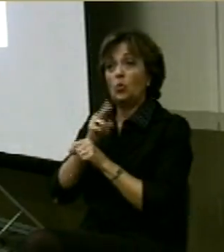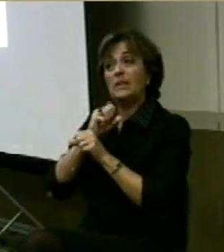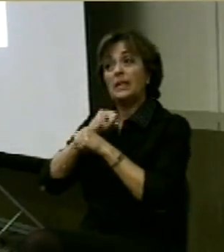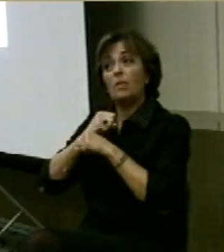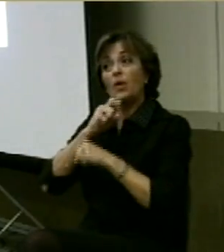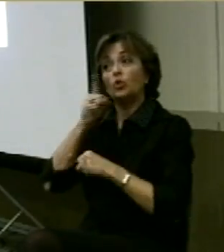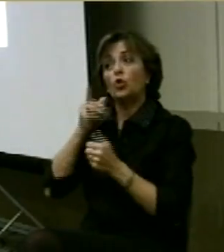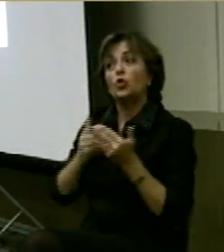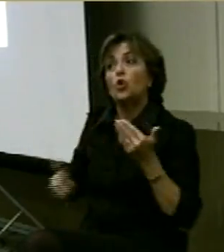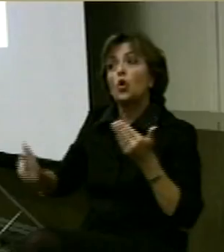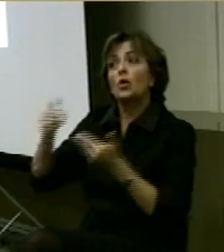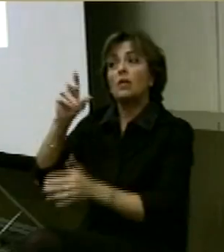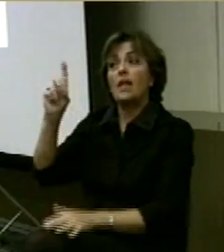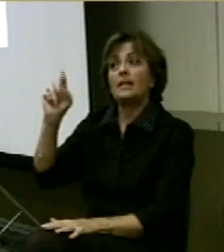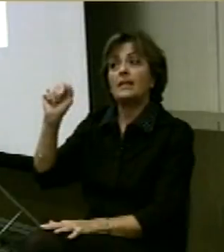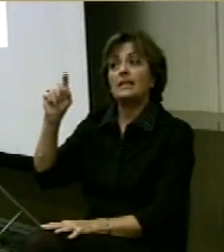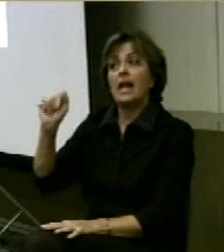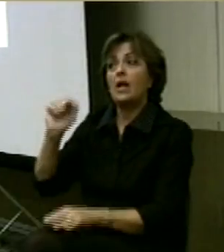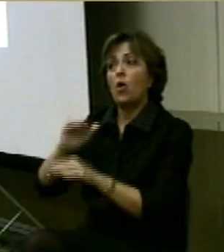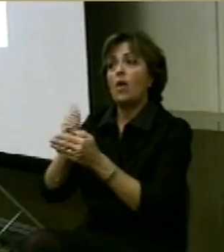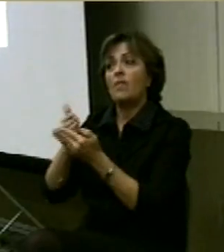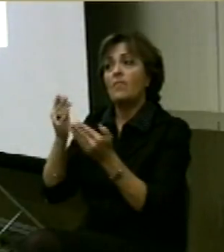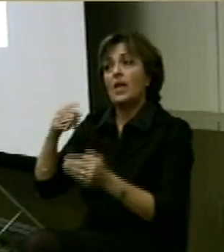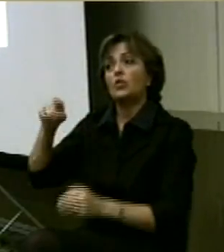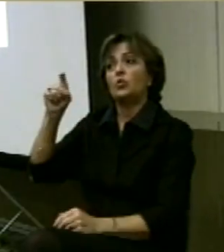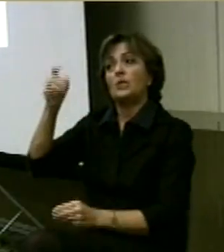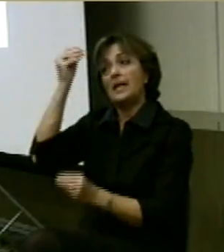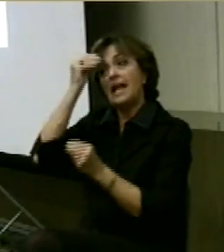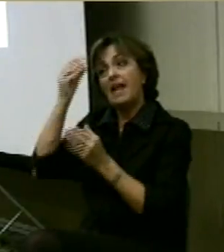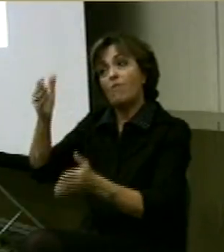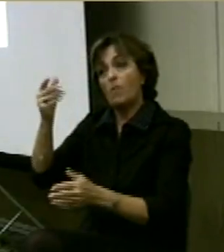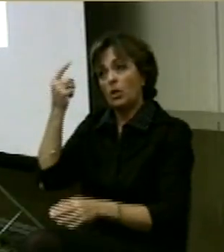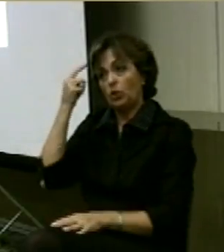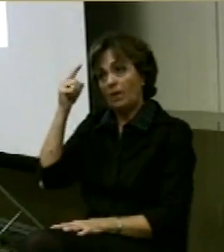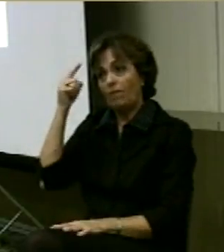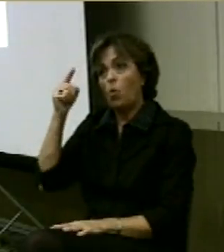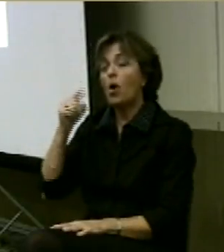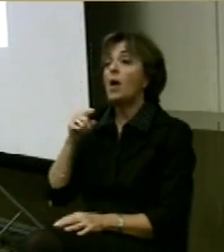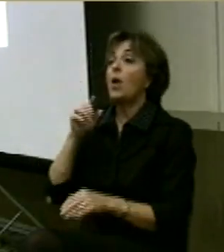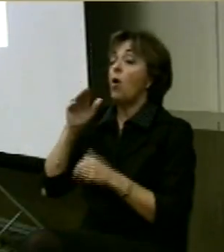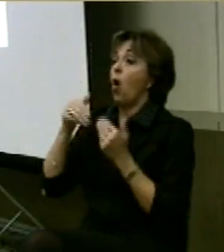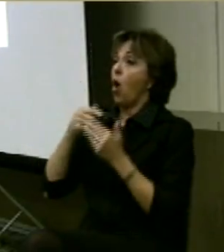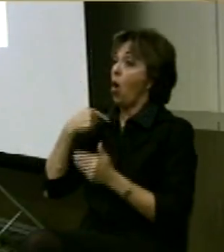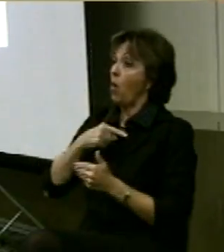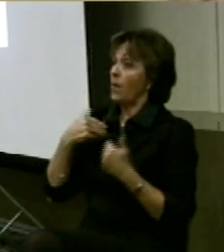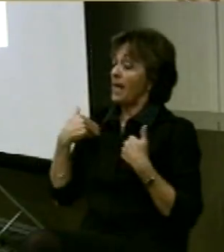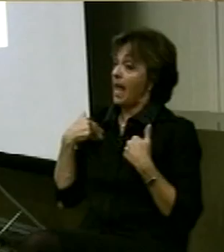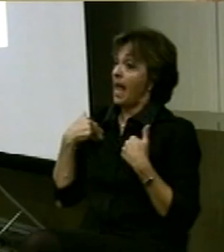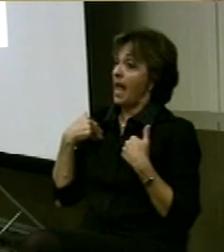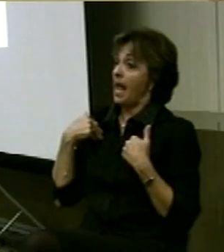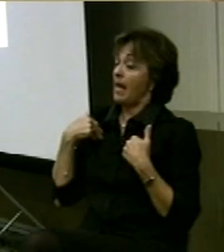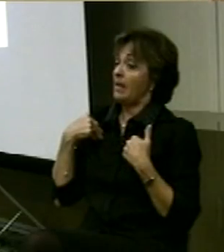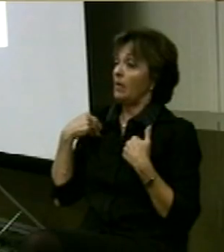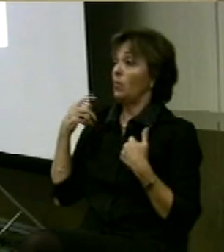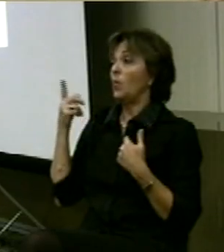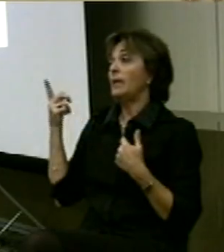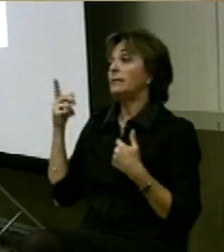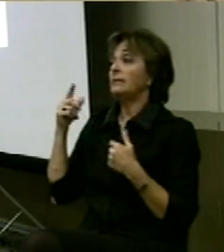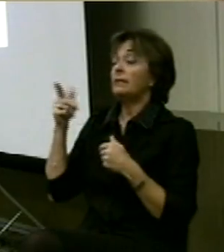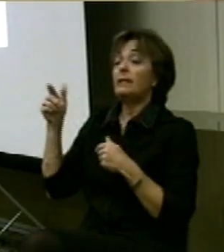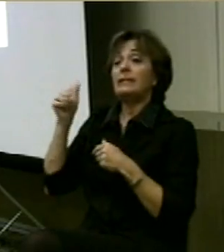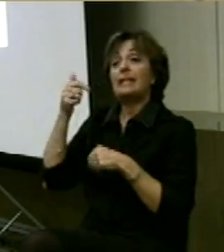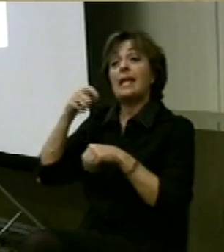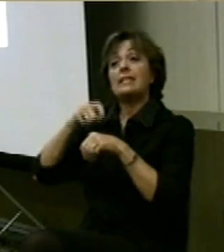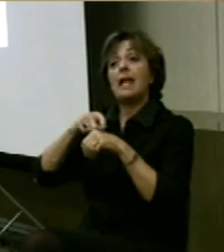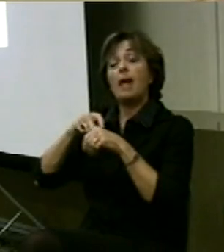you're collecting data on the things that you need information for. If all we had was these 10 times of academic